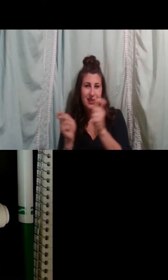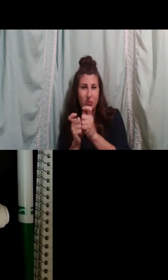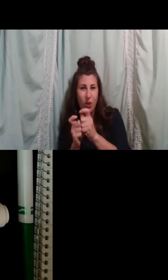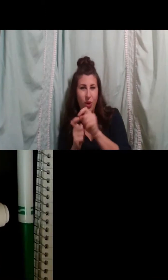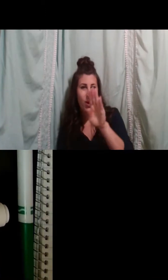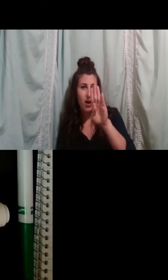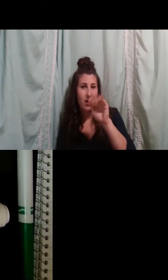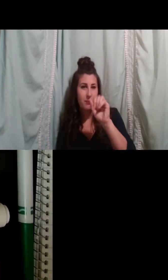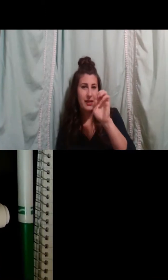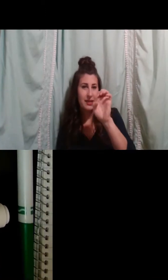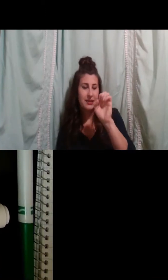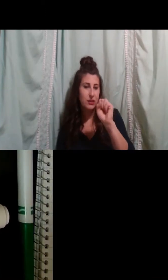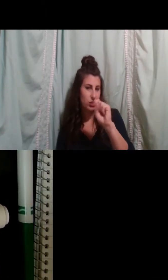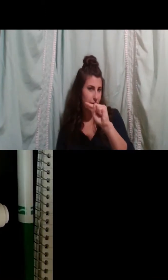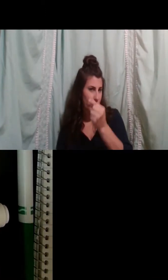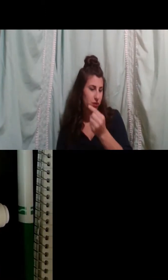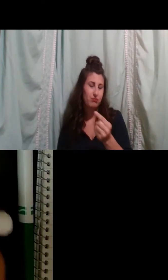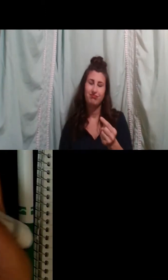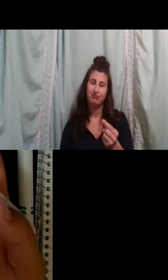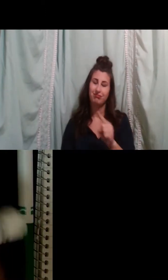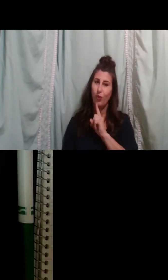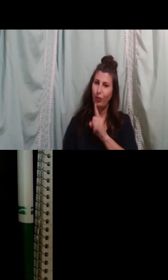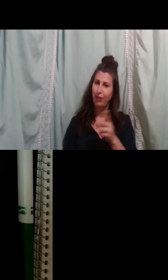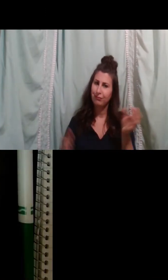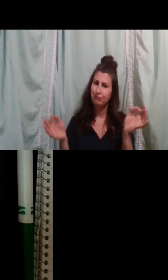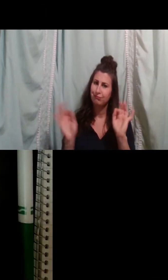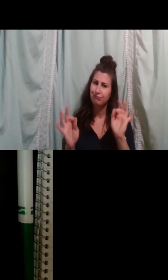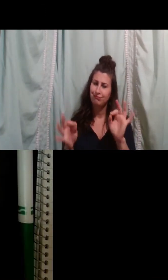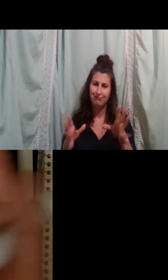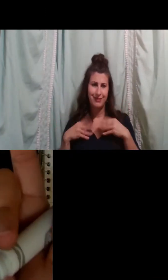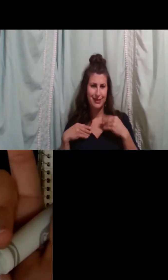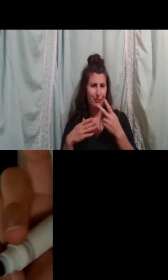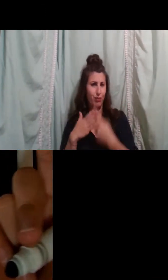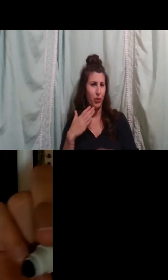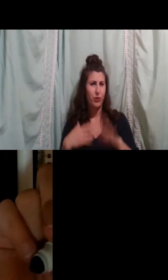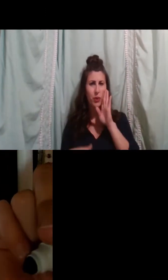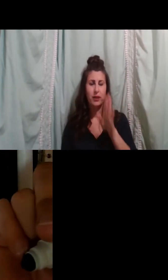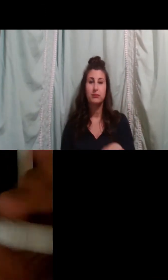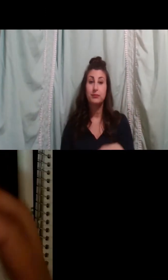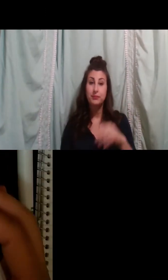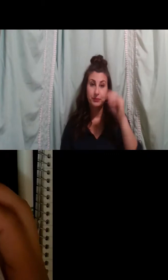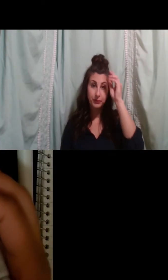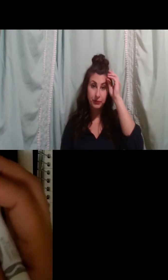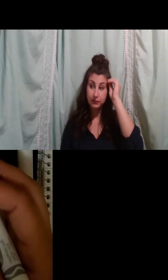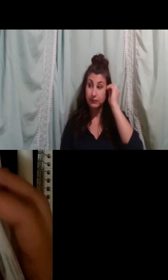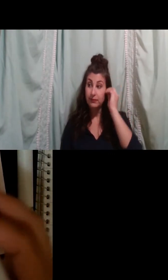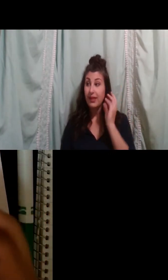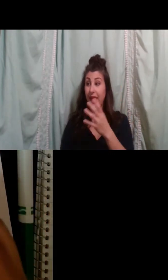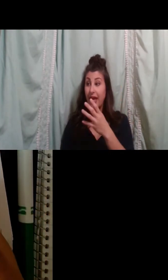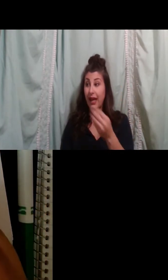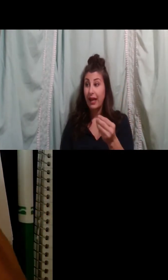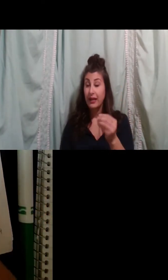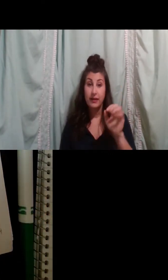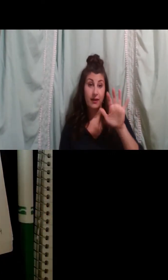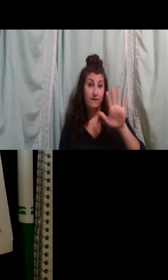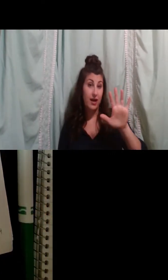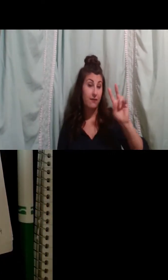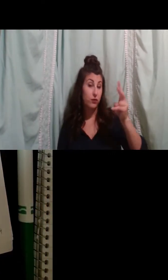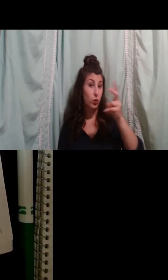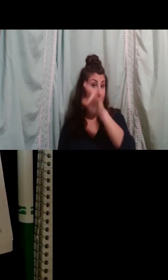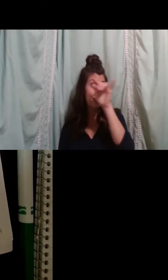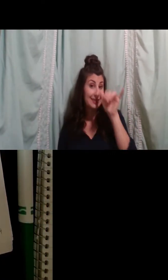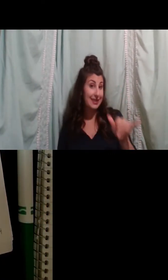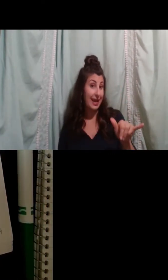right, the smallest base comes first, but it does not matter. I'll accept both answers. And